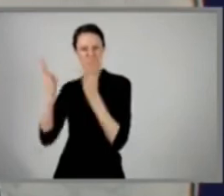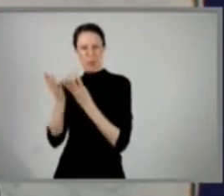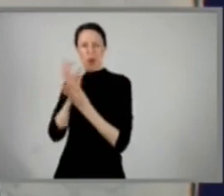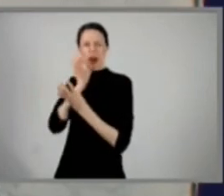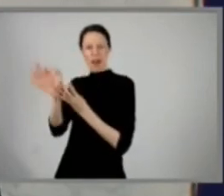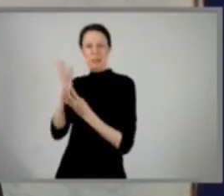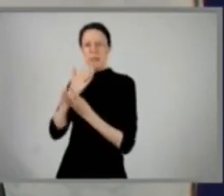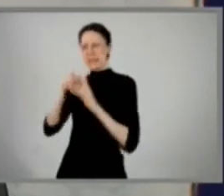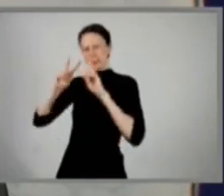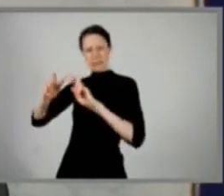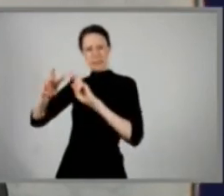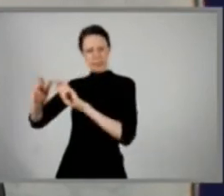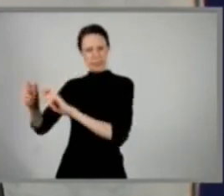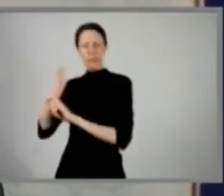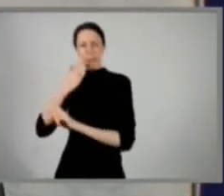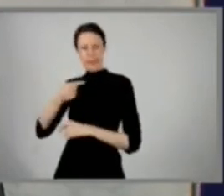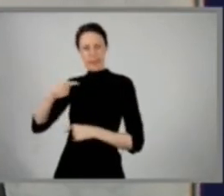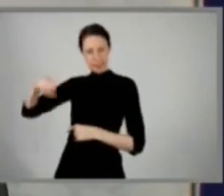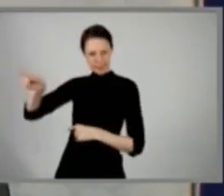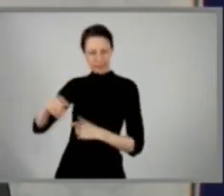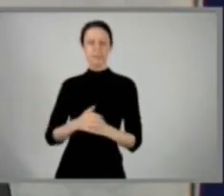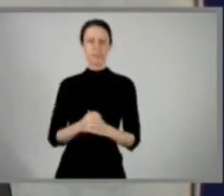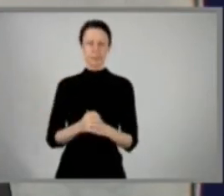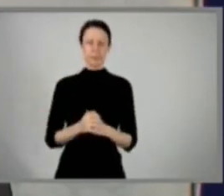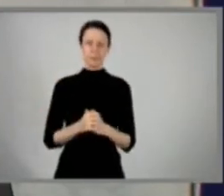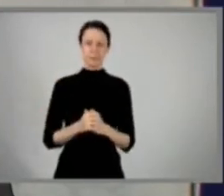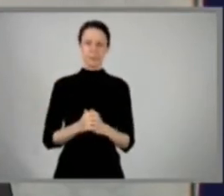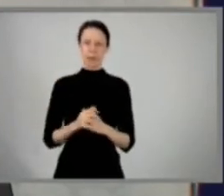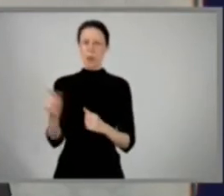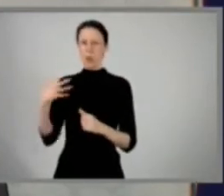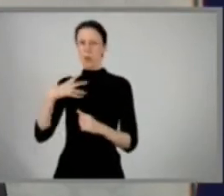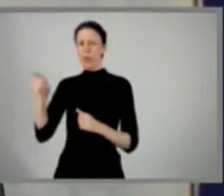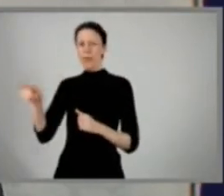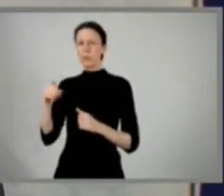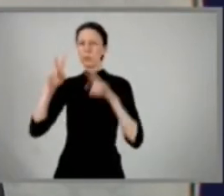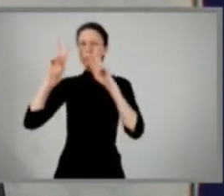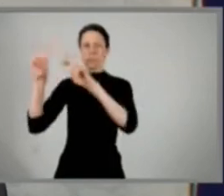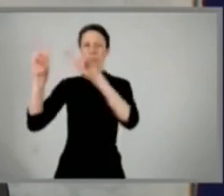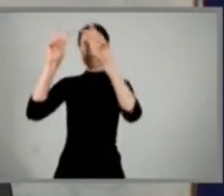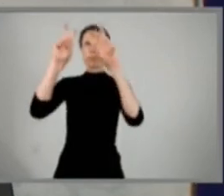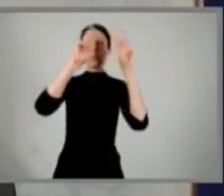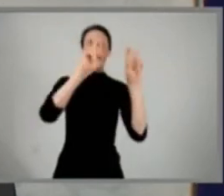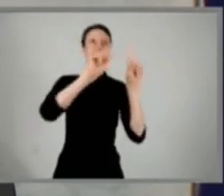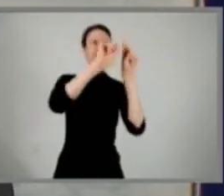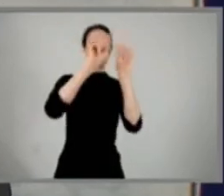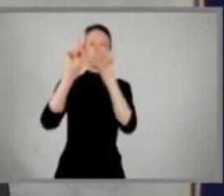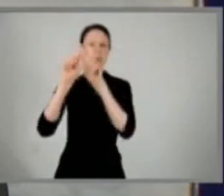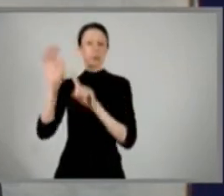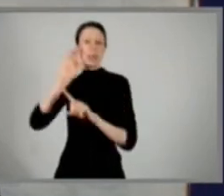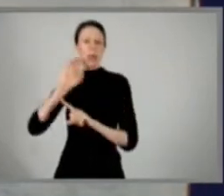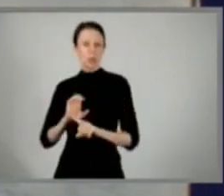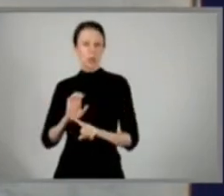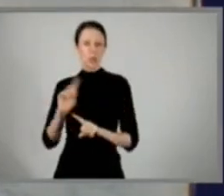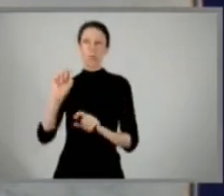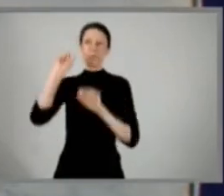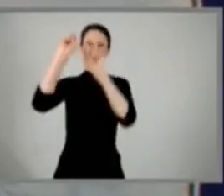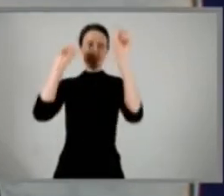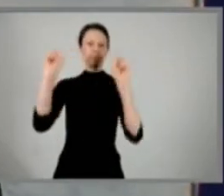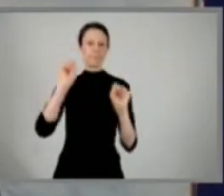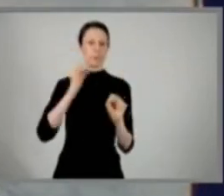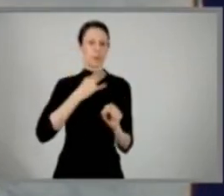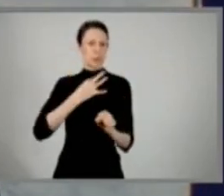looking at risk of different countries, and then a very detailed country risk assessment for specific countries of interest. So